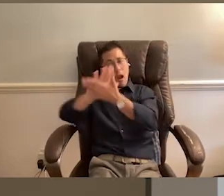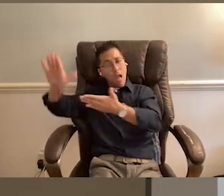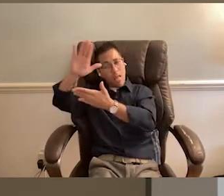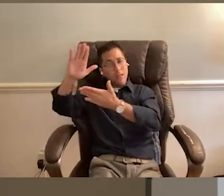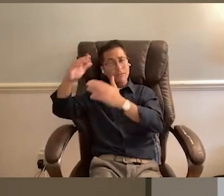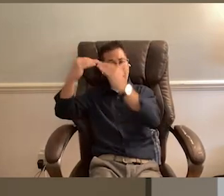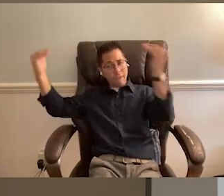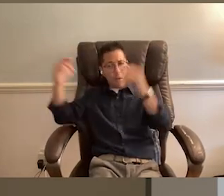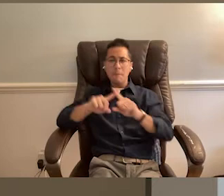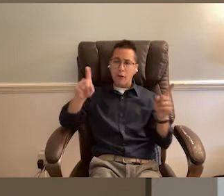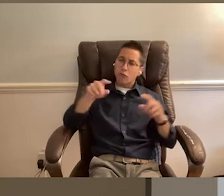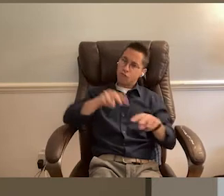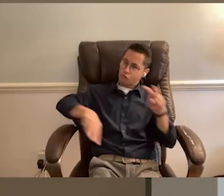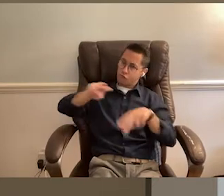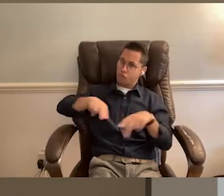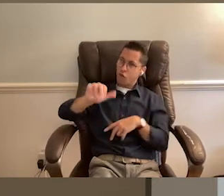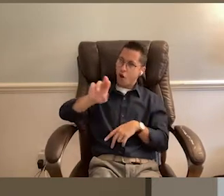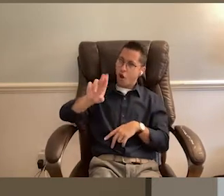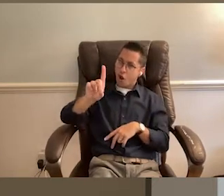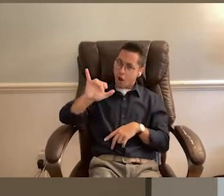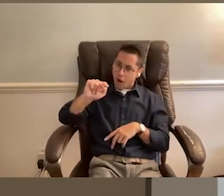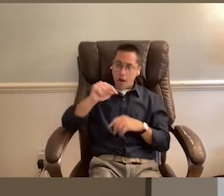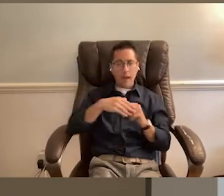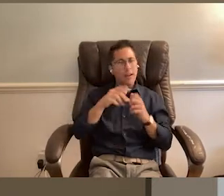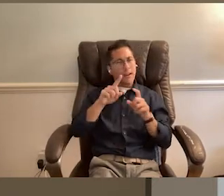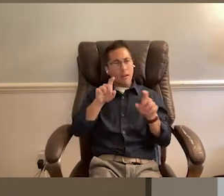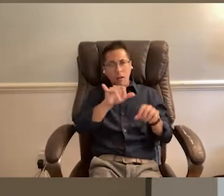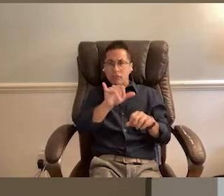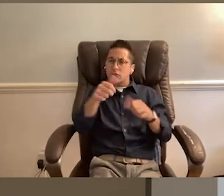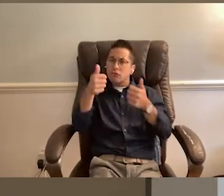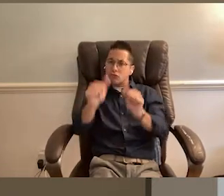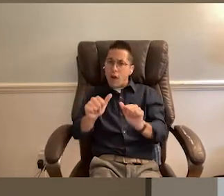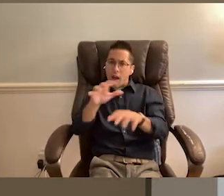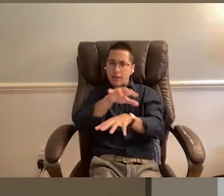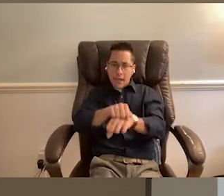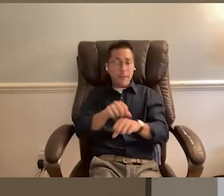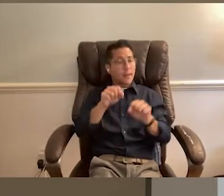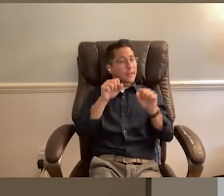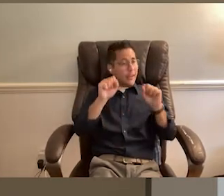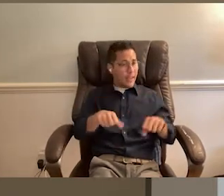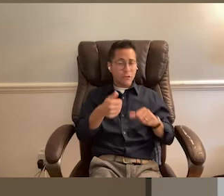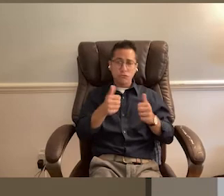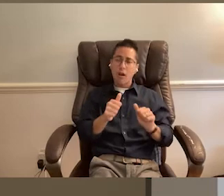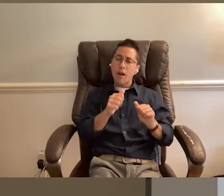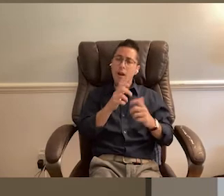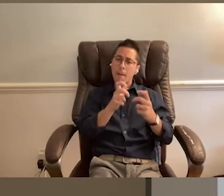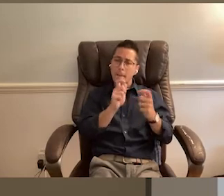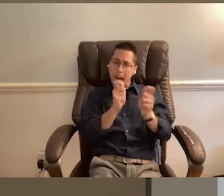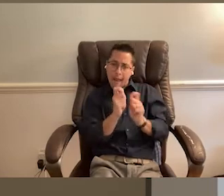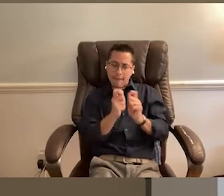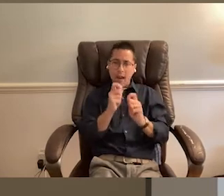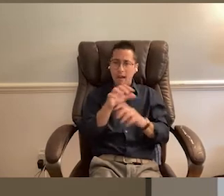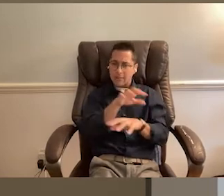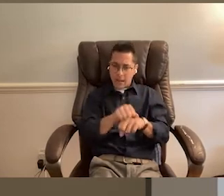concerts, that's not for them. That's not something that they are going to enjoy. But they can find a club that's maybe like 5 to 10 people